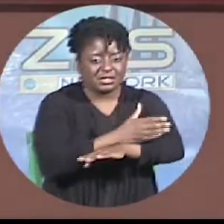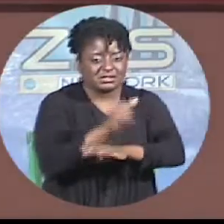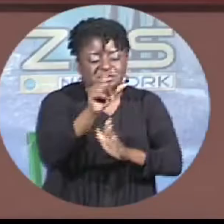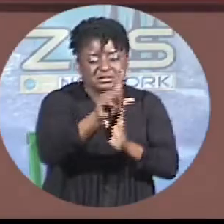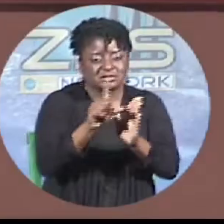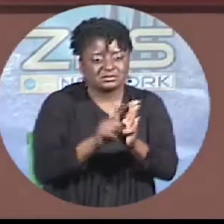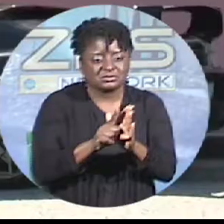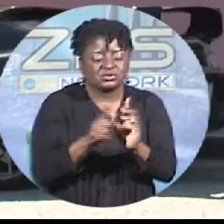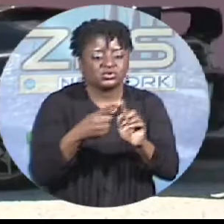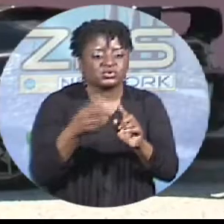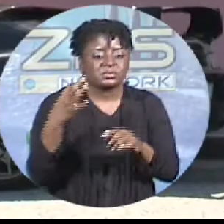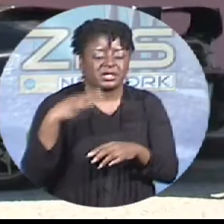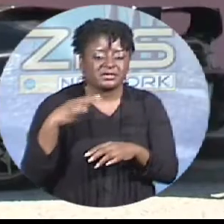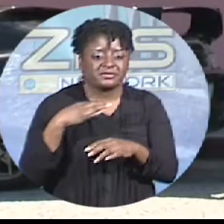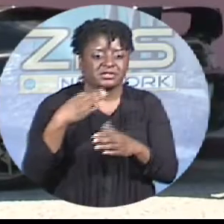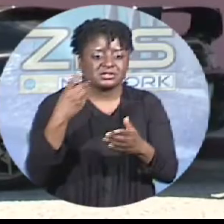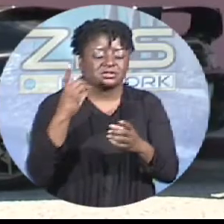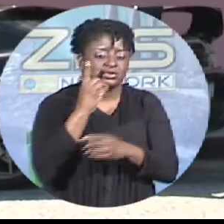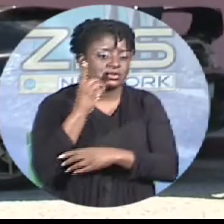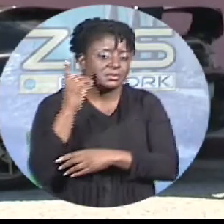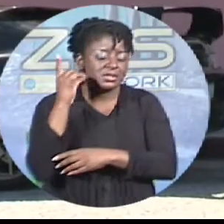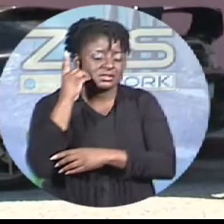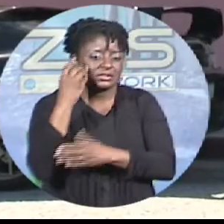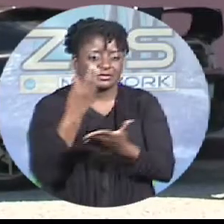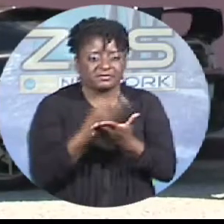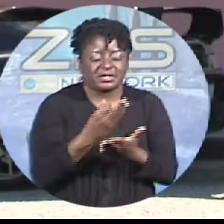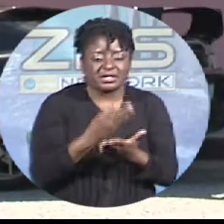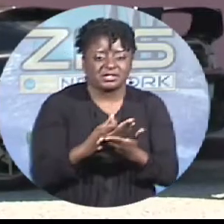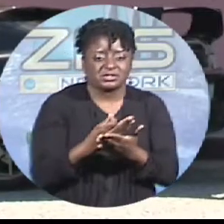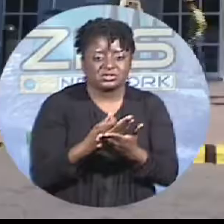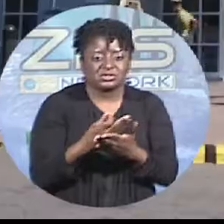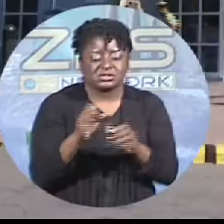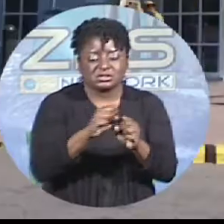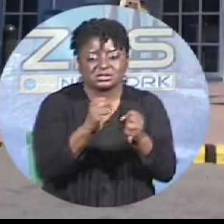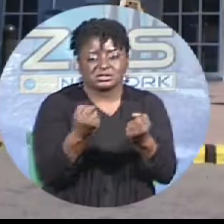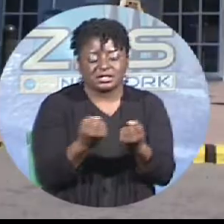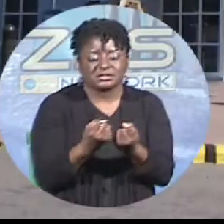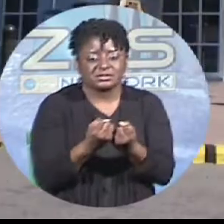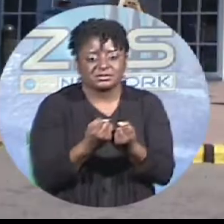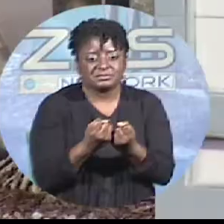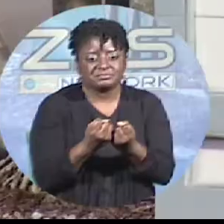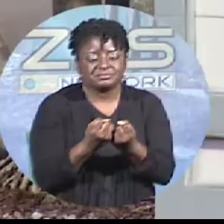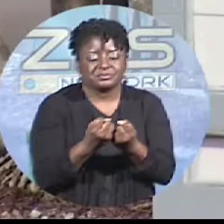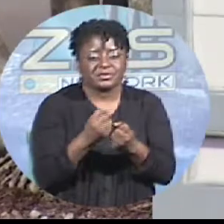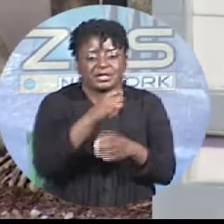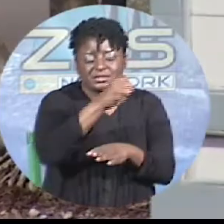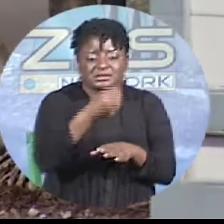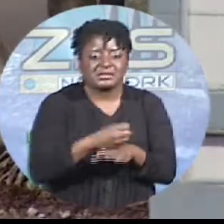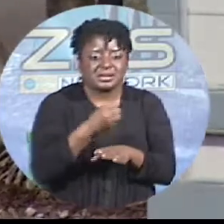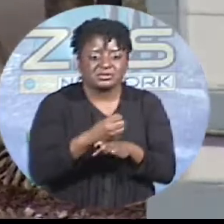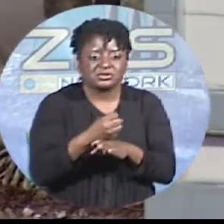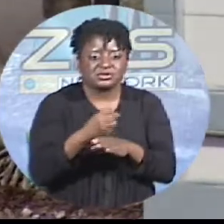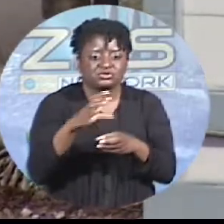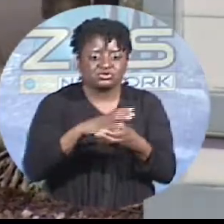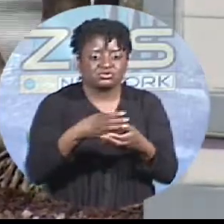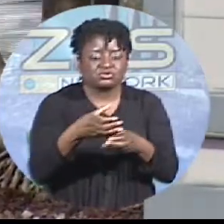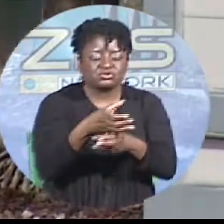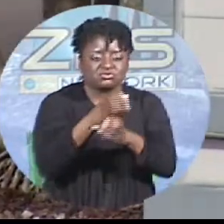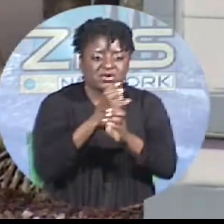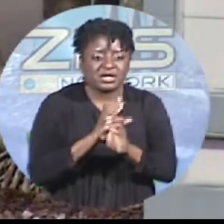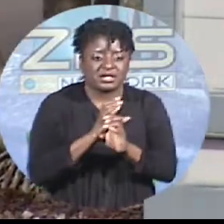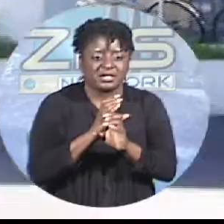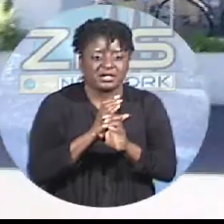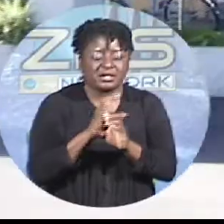benefit the domestic financial sector. The legislation will establish a credit bureau